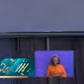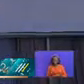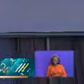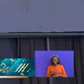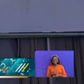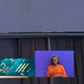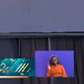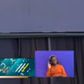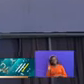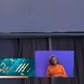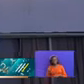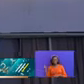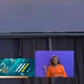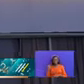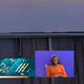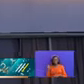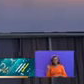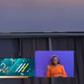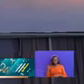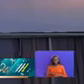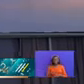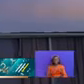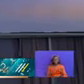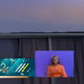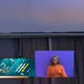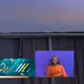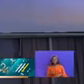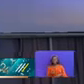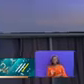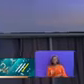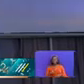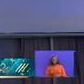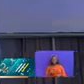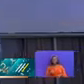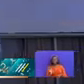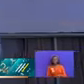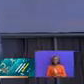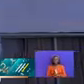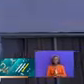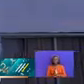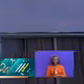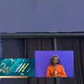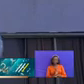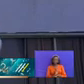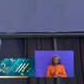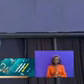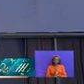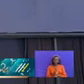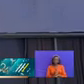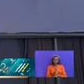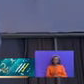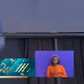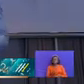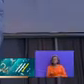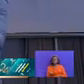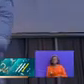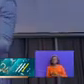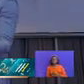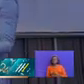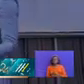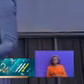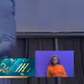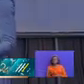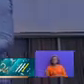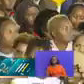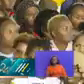Deliverance you create your own church technological advancement it is there these